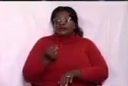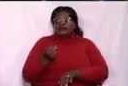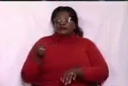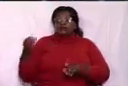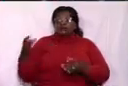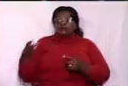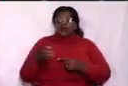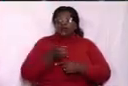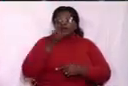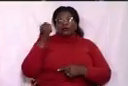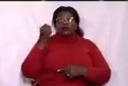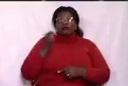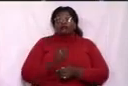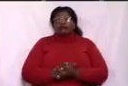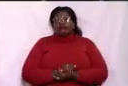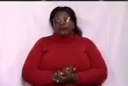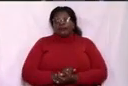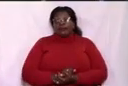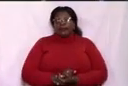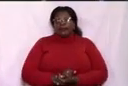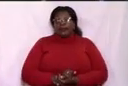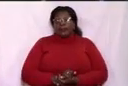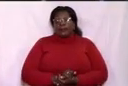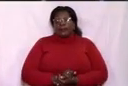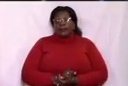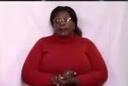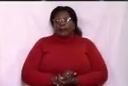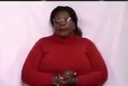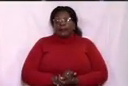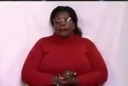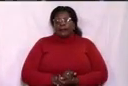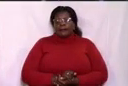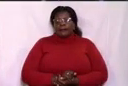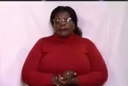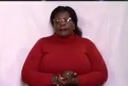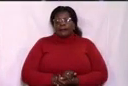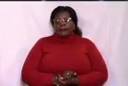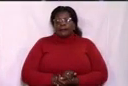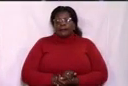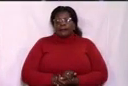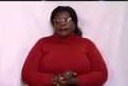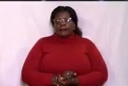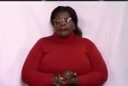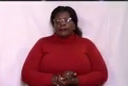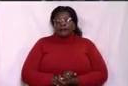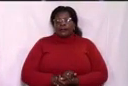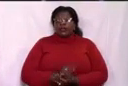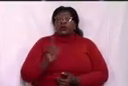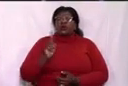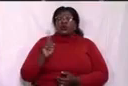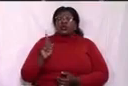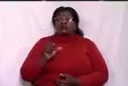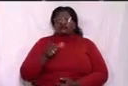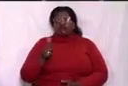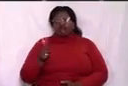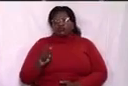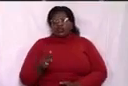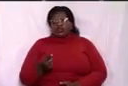prize. Ndeshi, what are some of the trends that you